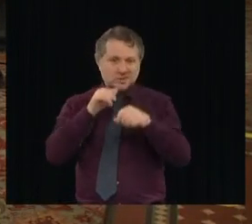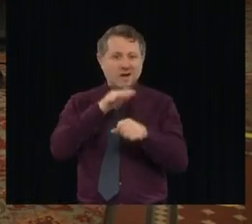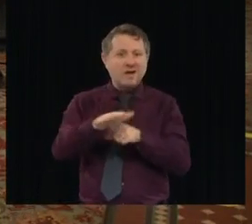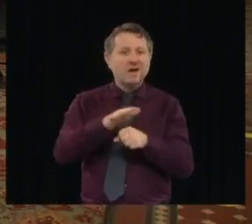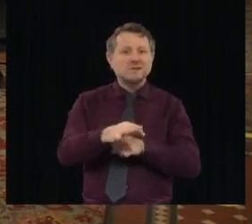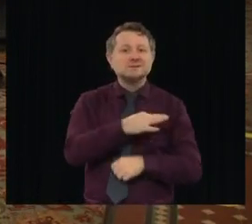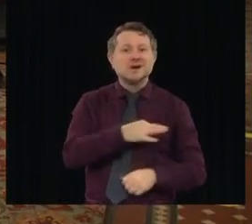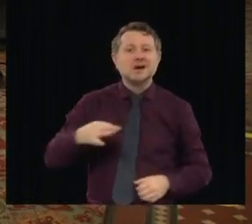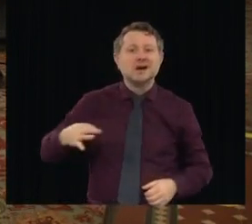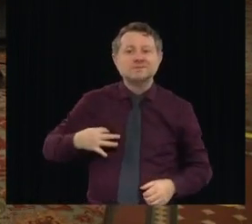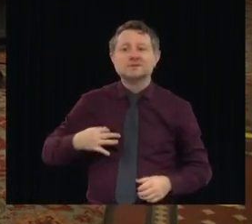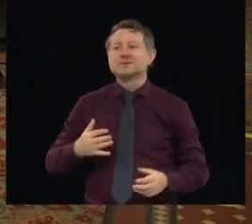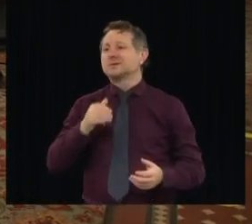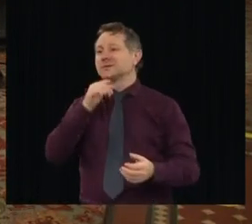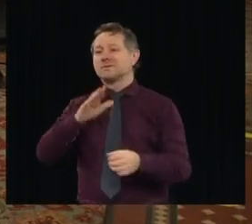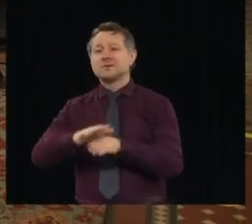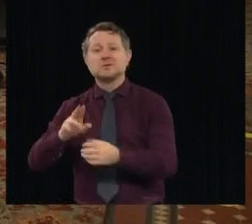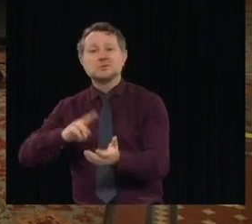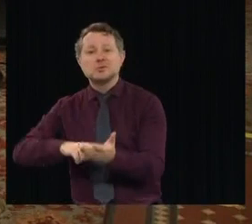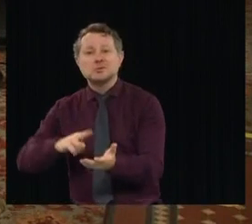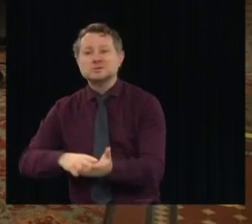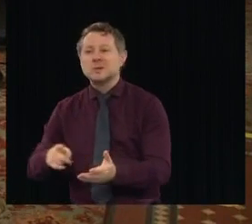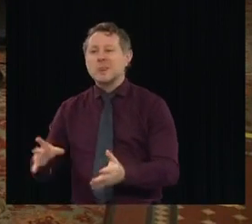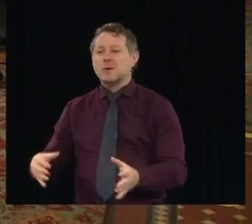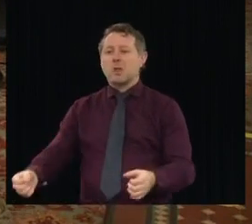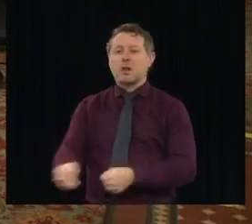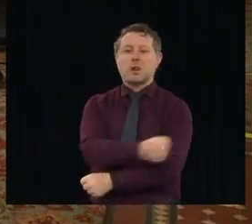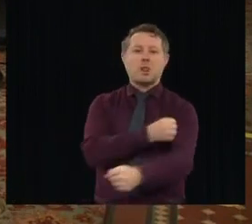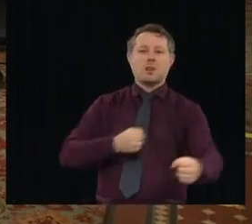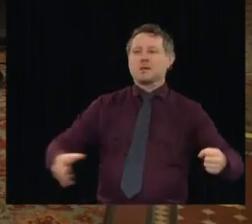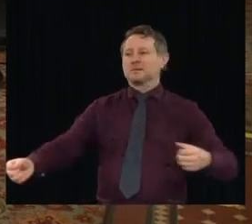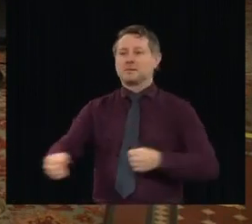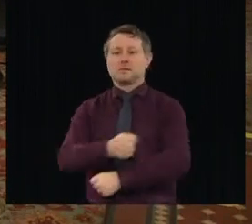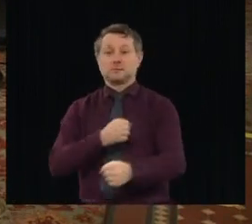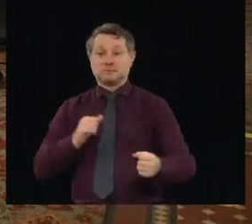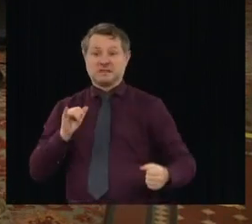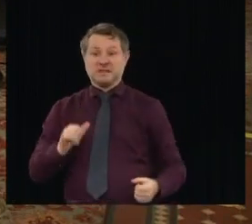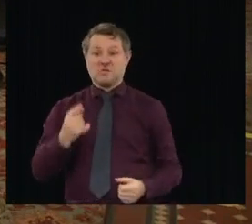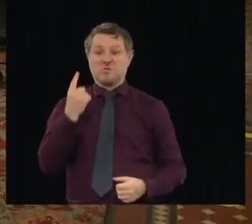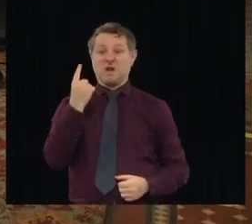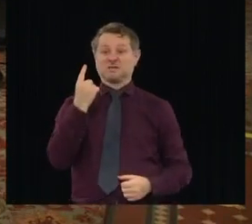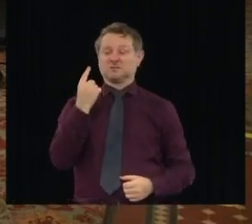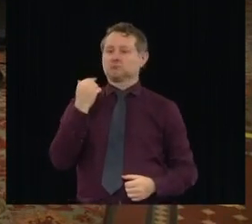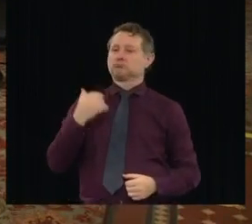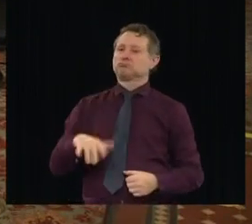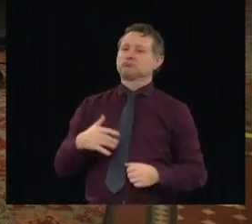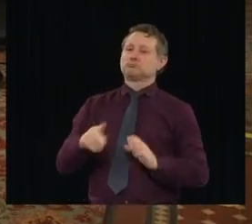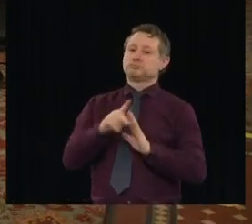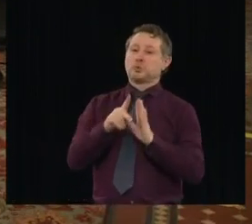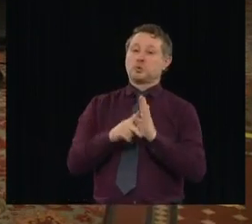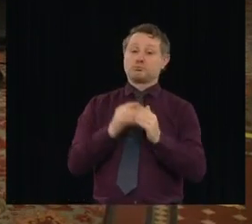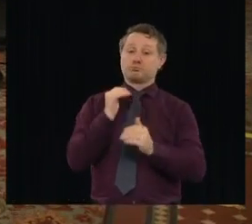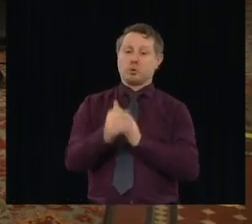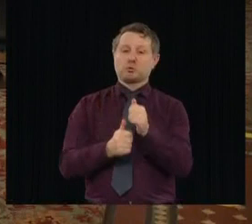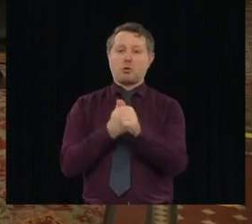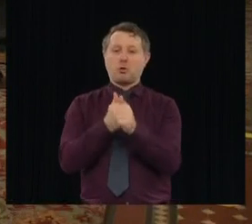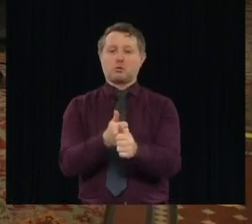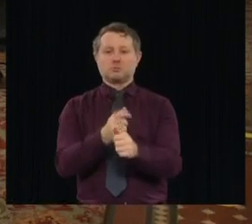there are being moved around. That is one protocol that they brought to your